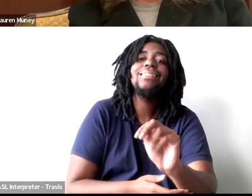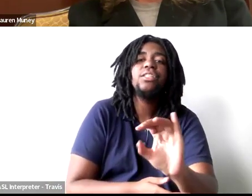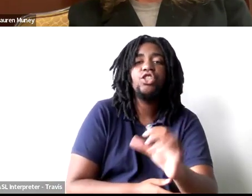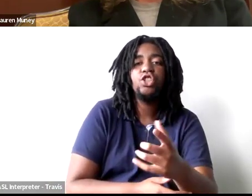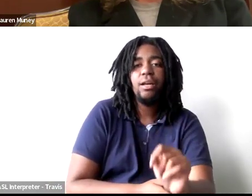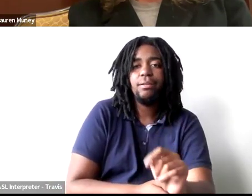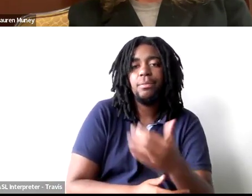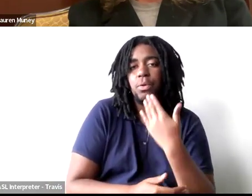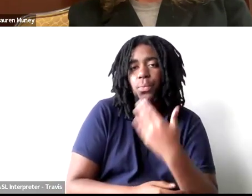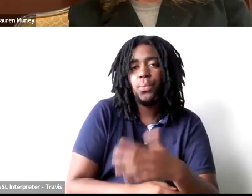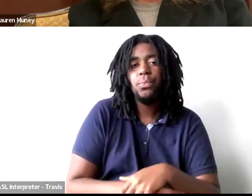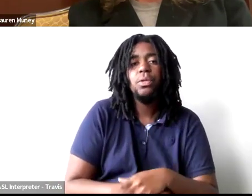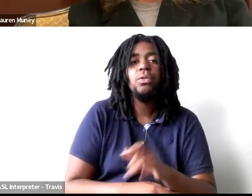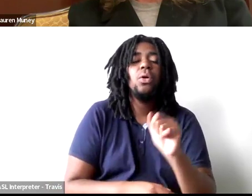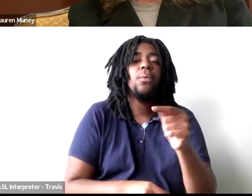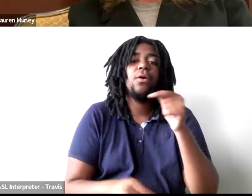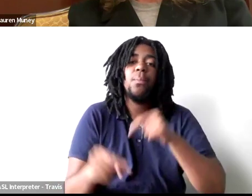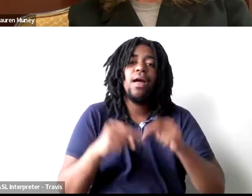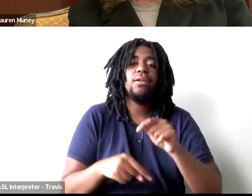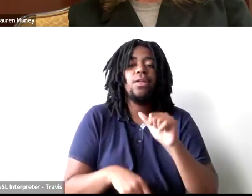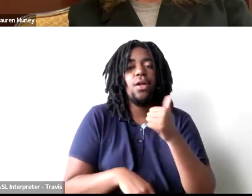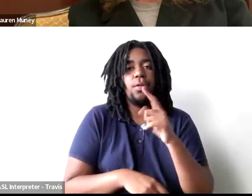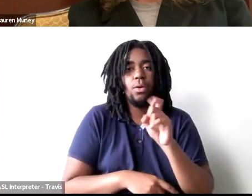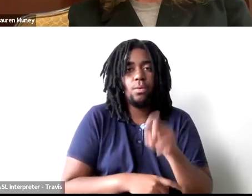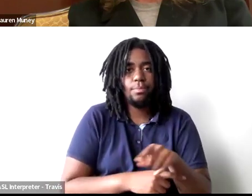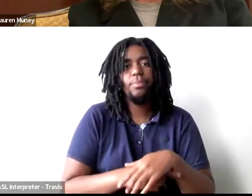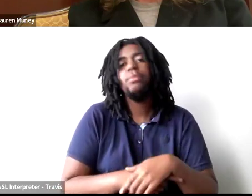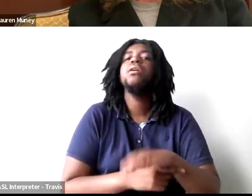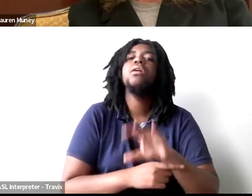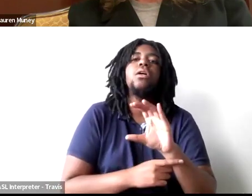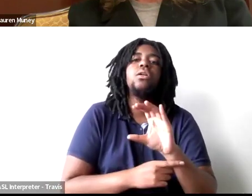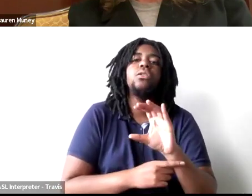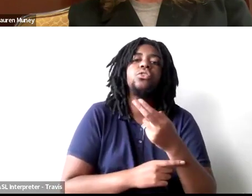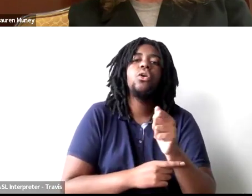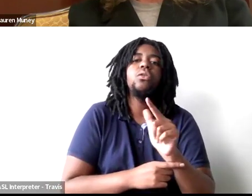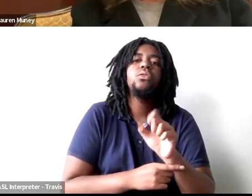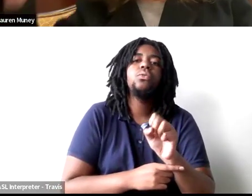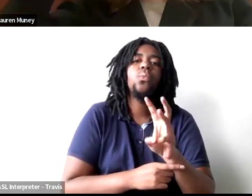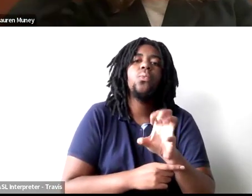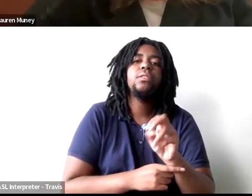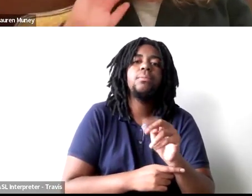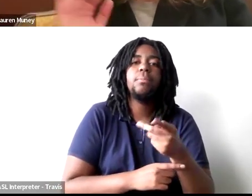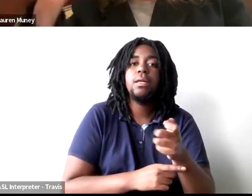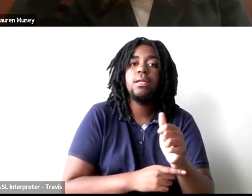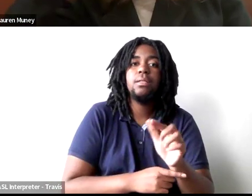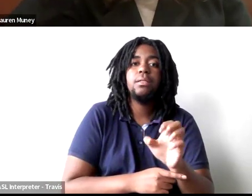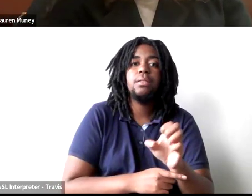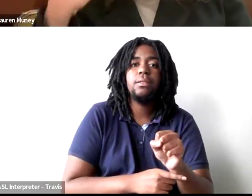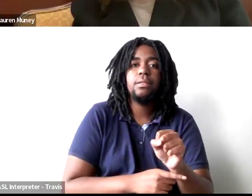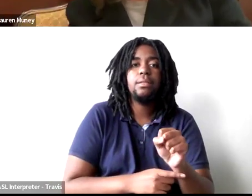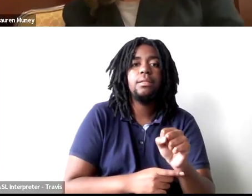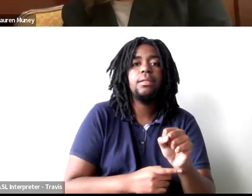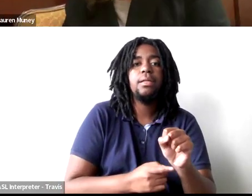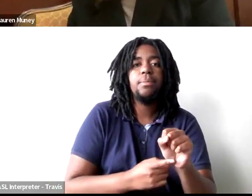go back to that other question I started on. Charles Wilson Peale's reference to Moses Williams' lack of wealth being of his